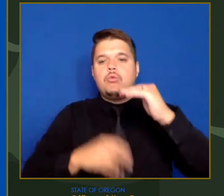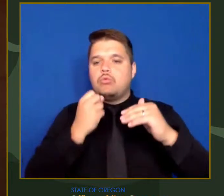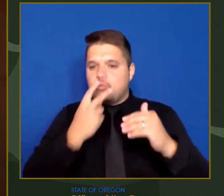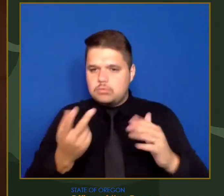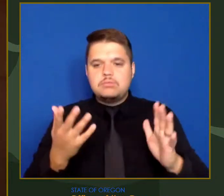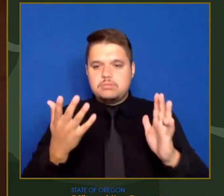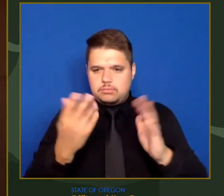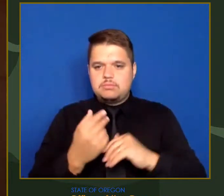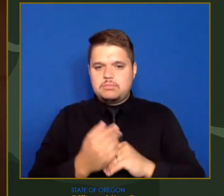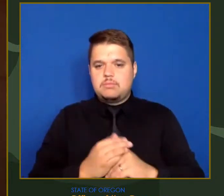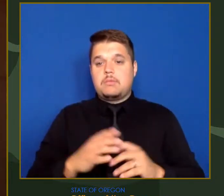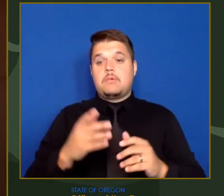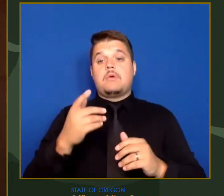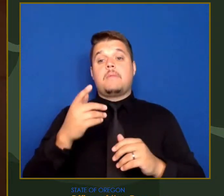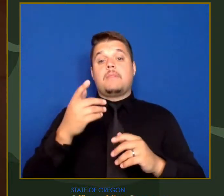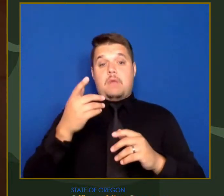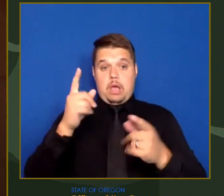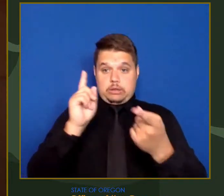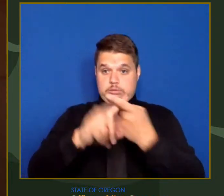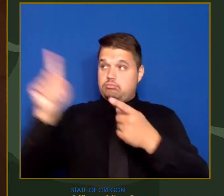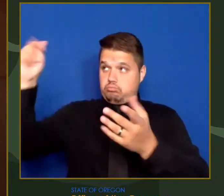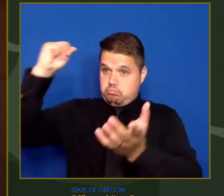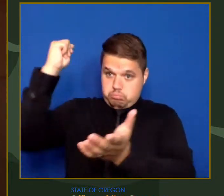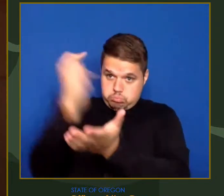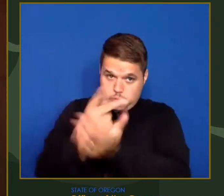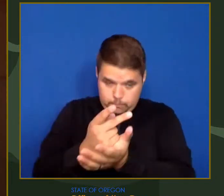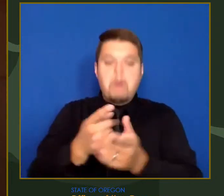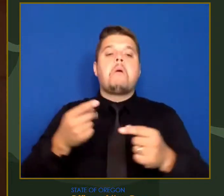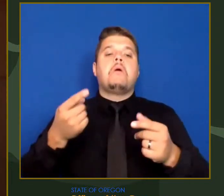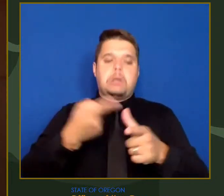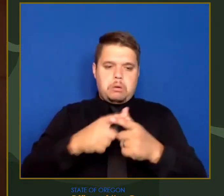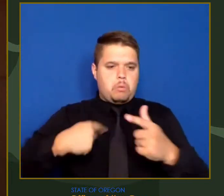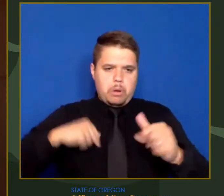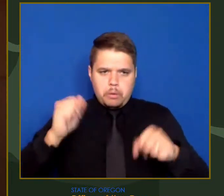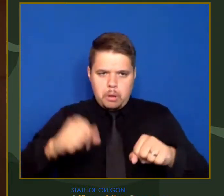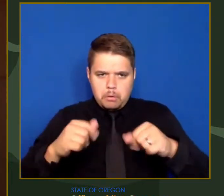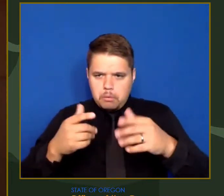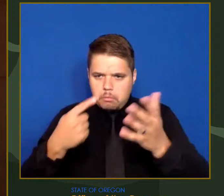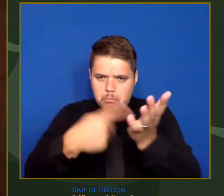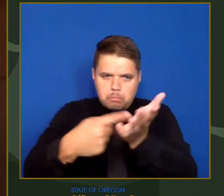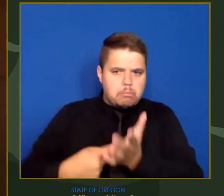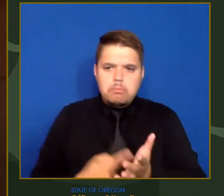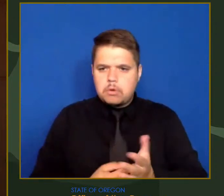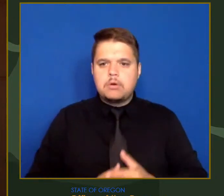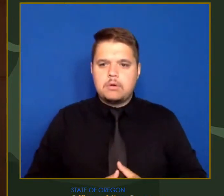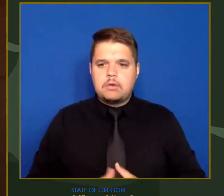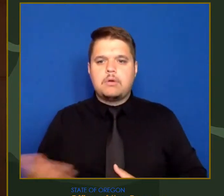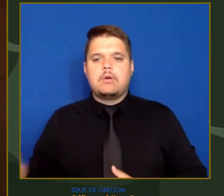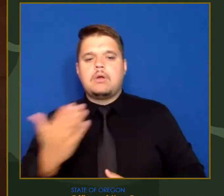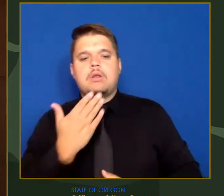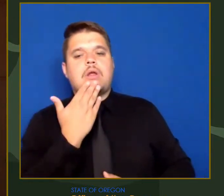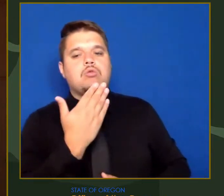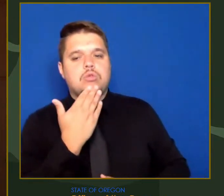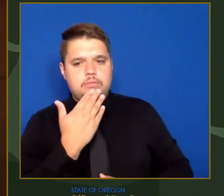Thank you. Governor Brown, just one more thing. Can you just reiterate maybe what your message is to those commissioners?